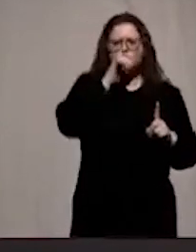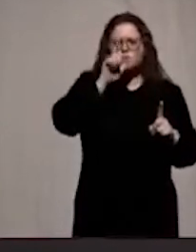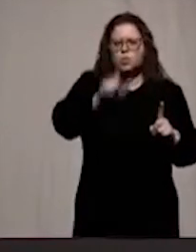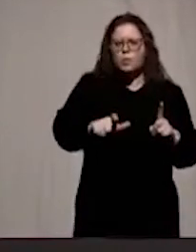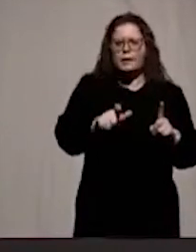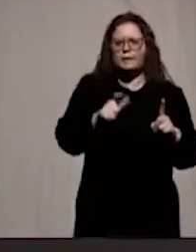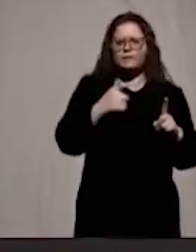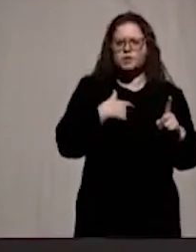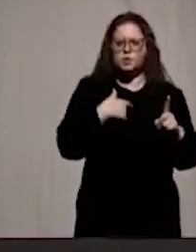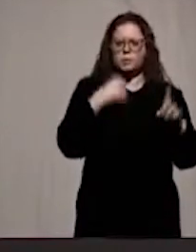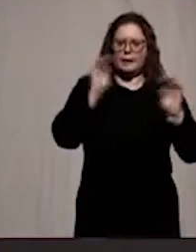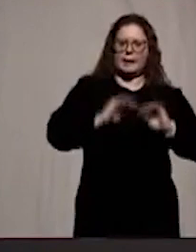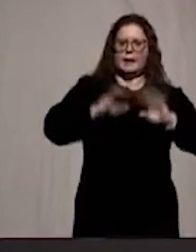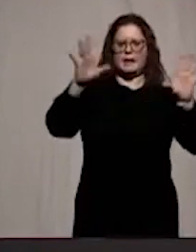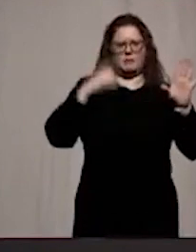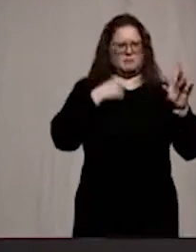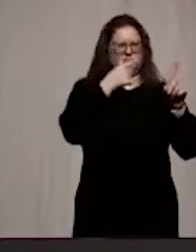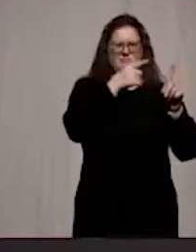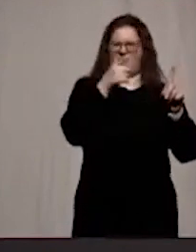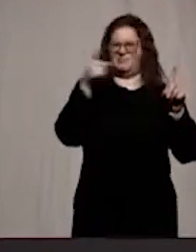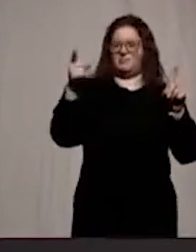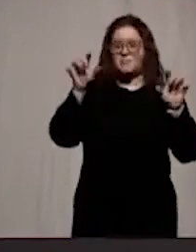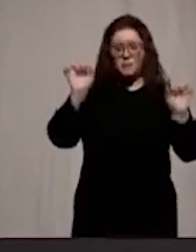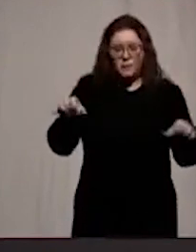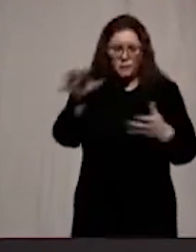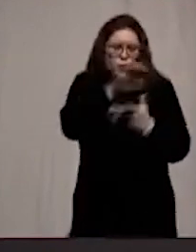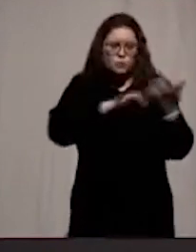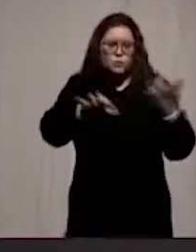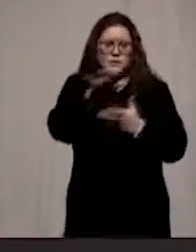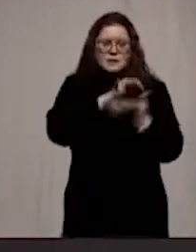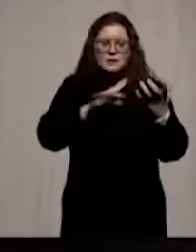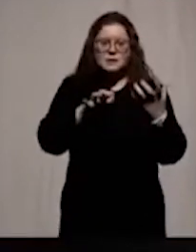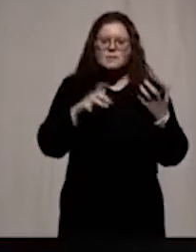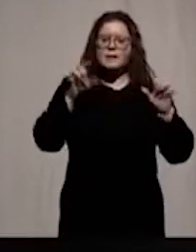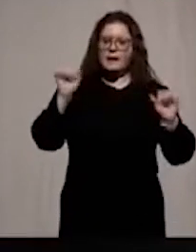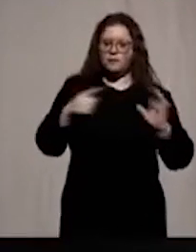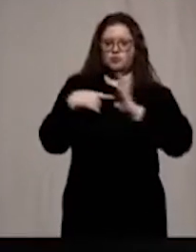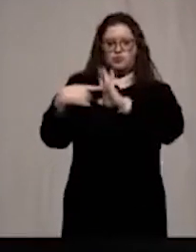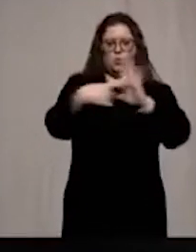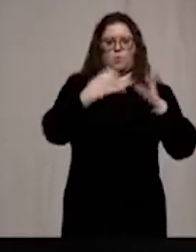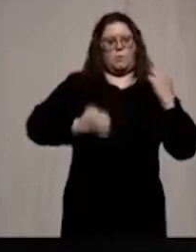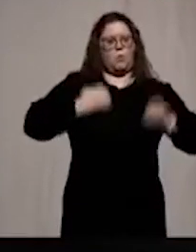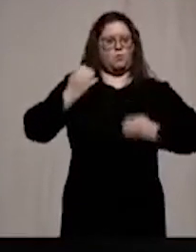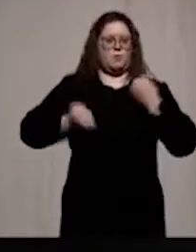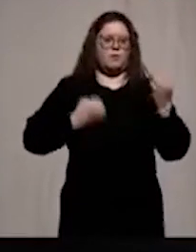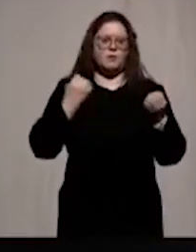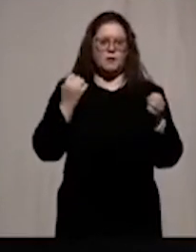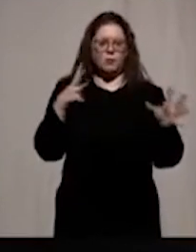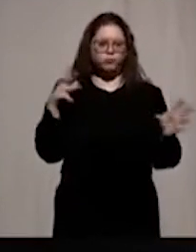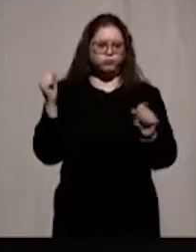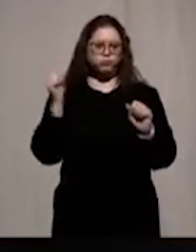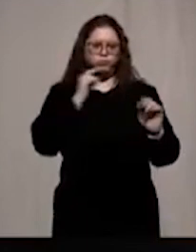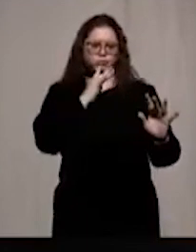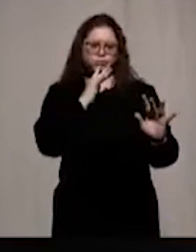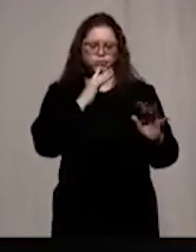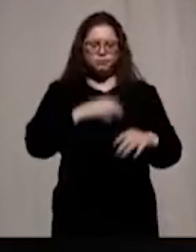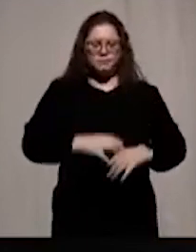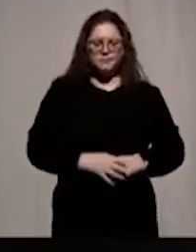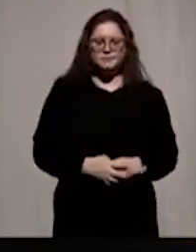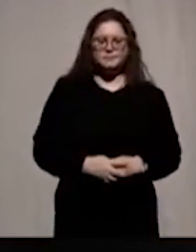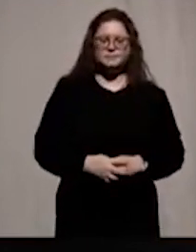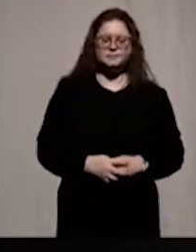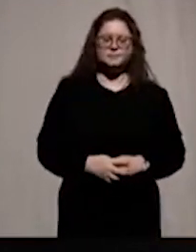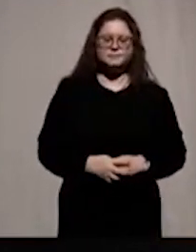to inherently make sense from point A to point B, they just have to convey an overall emotion. So if